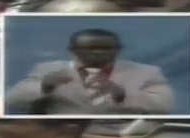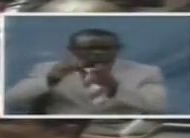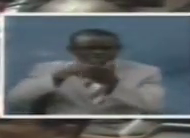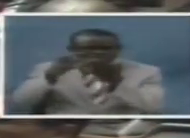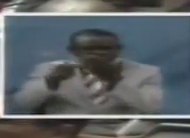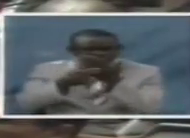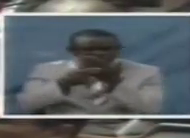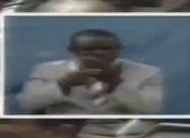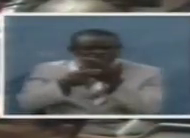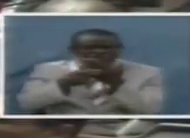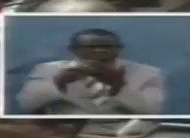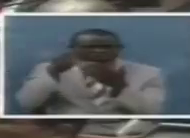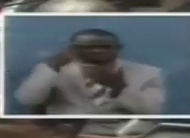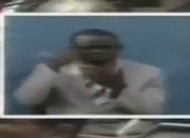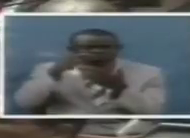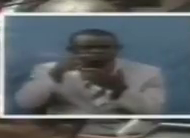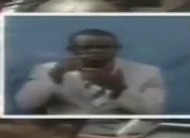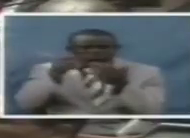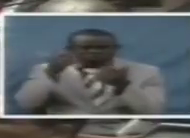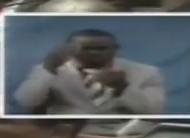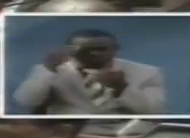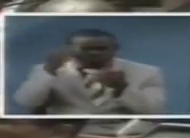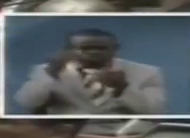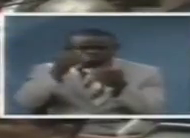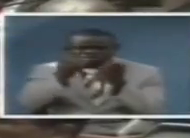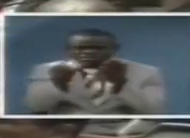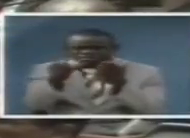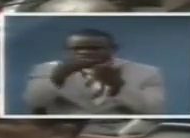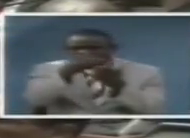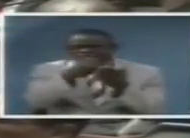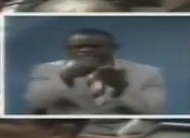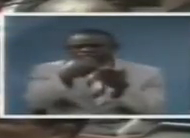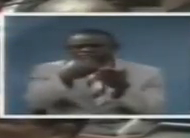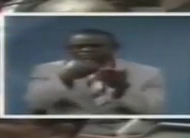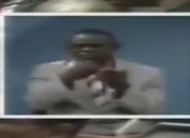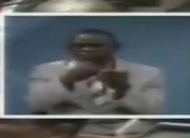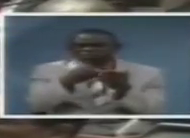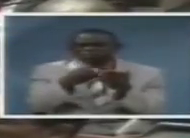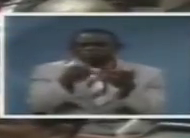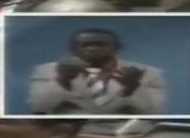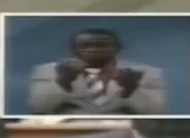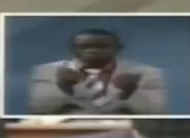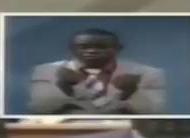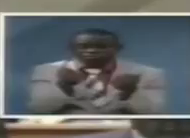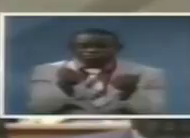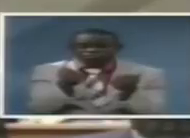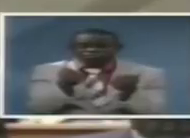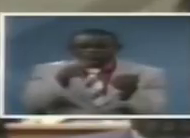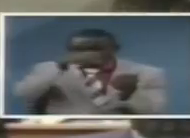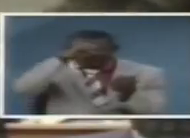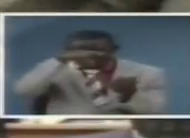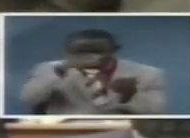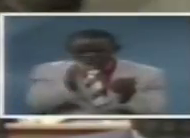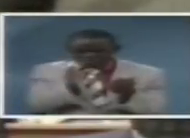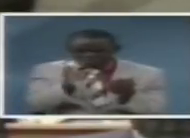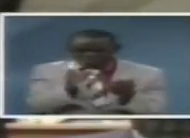mapping program for the remaining 40% of the country. In addition, to promote inclusiveness